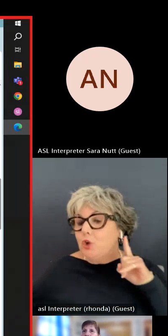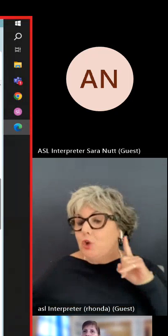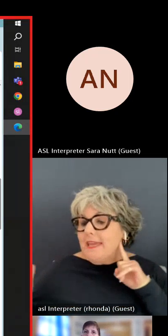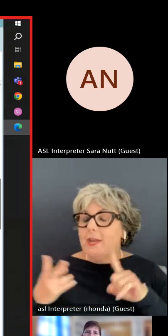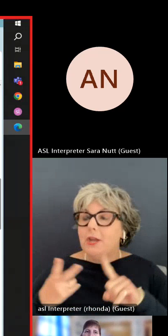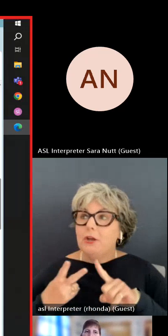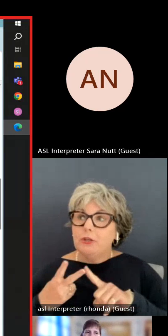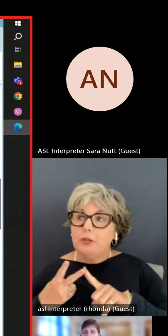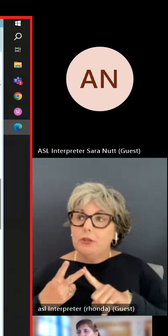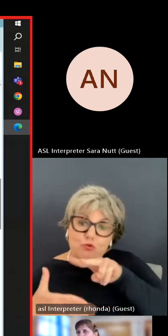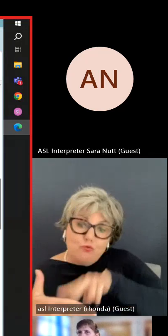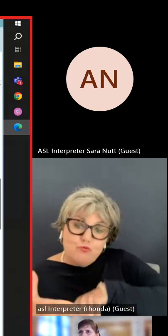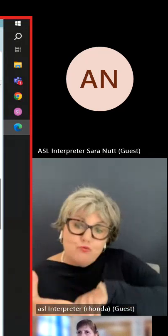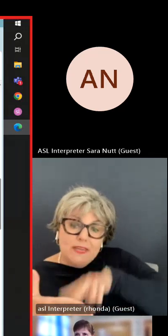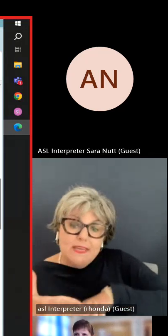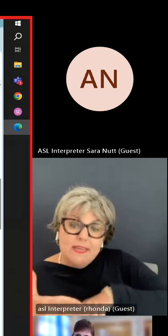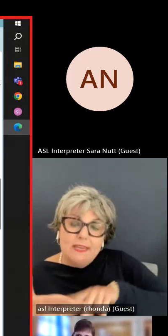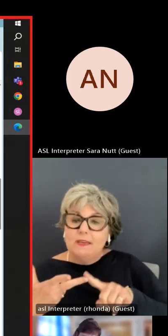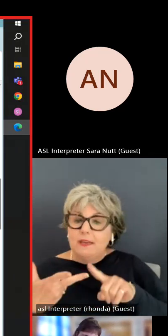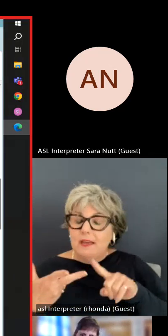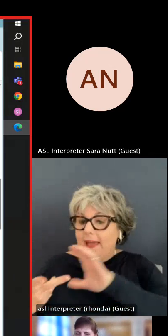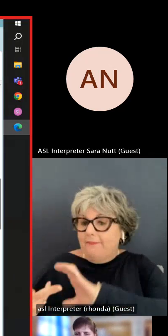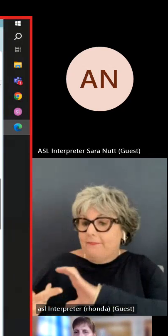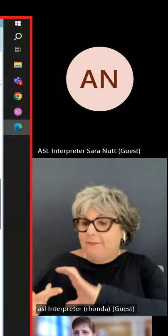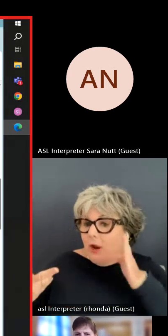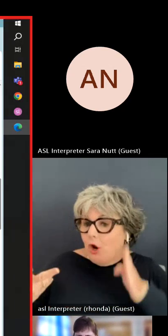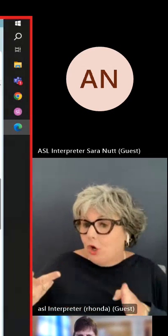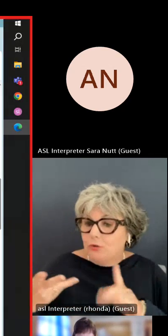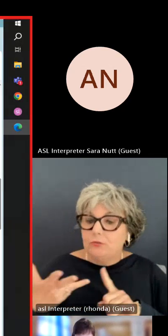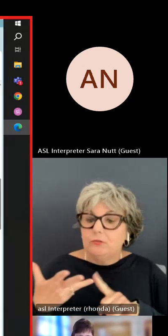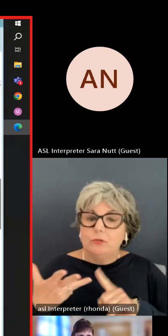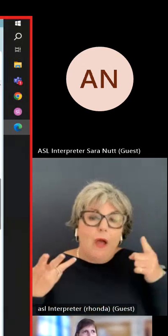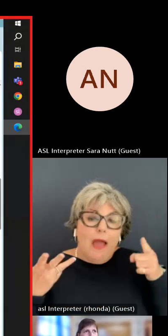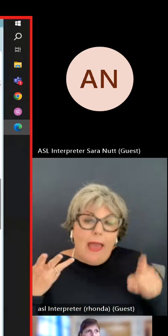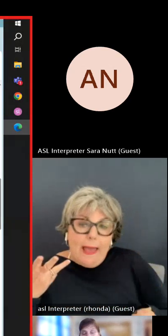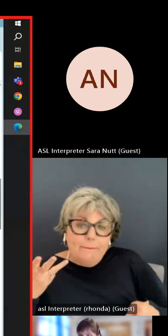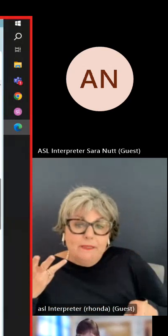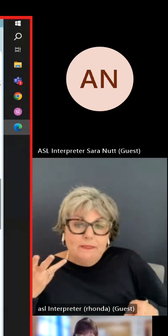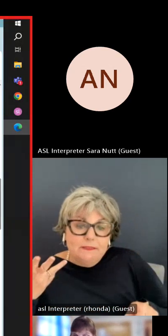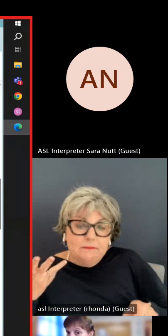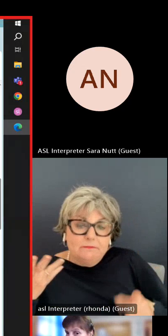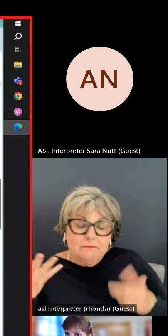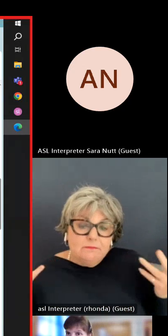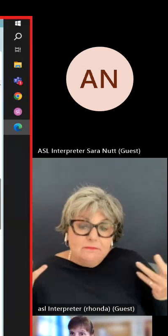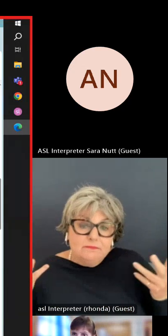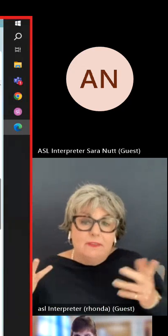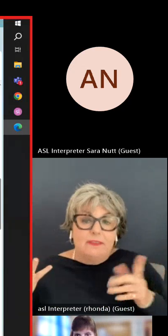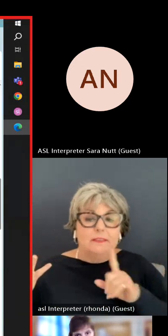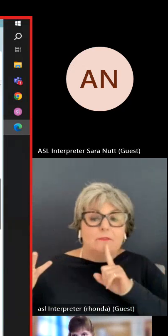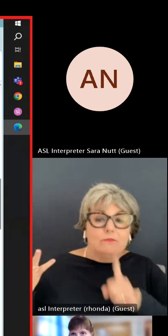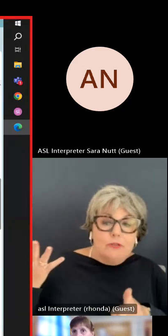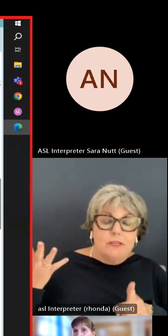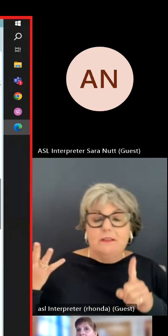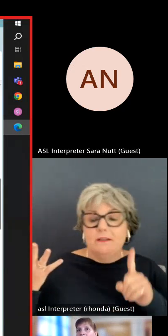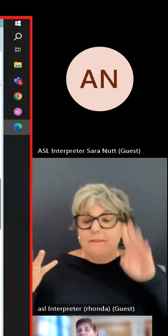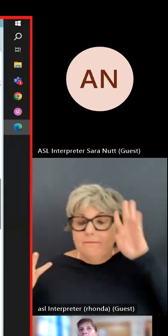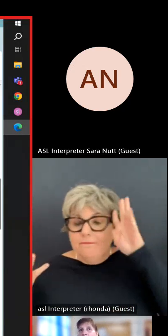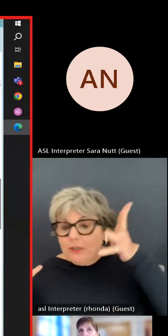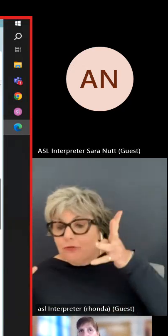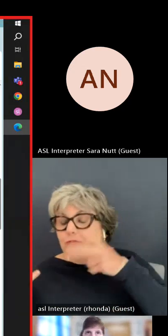you read? Does it have characters? What happens in it? Is it fictional? Is it real? Is it